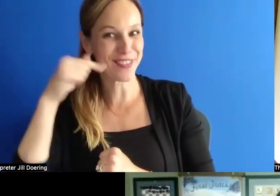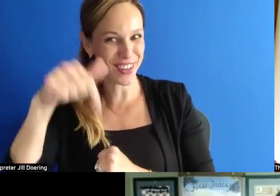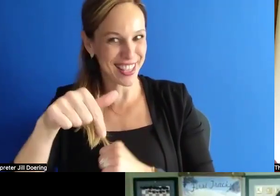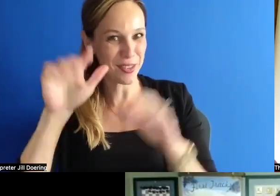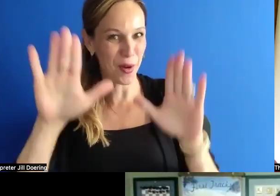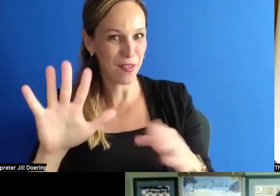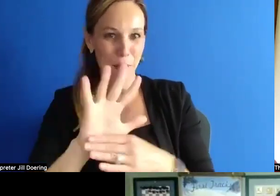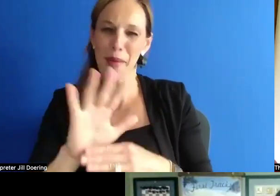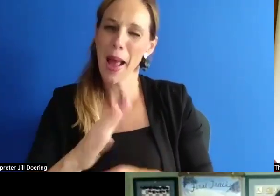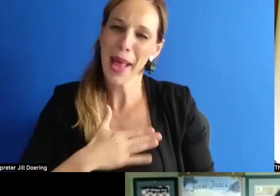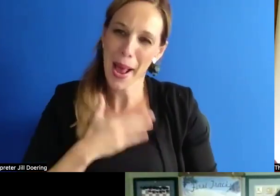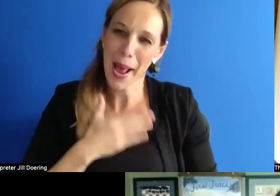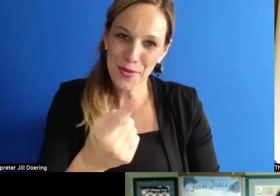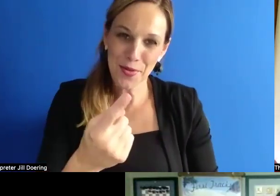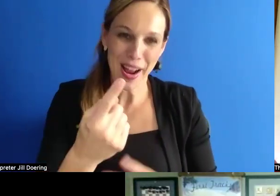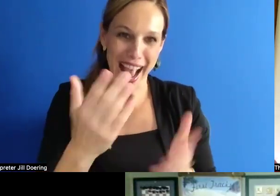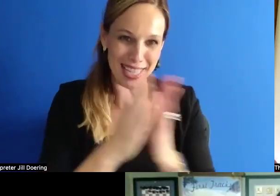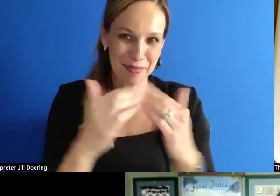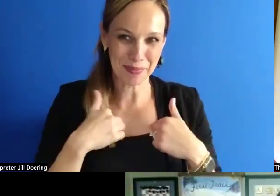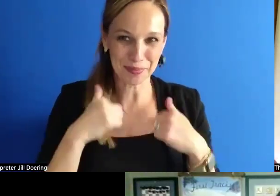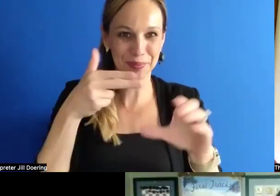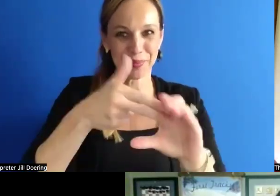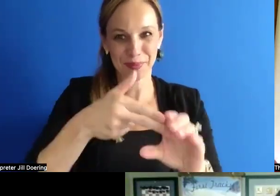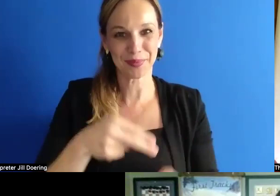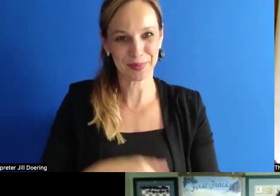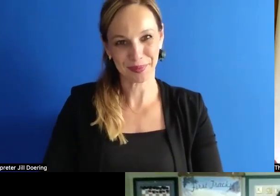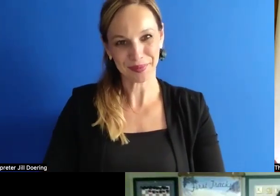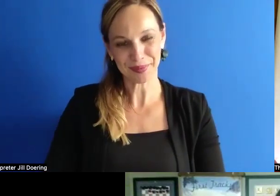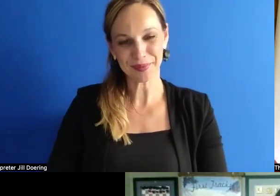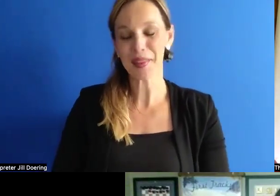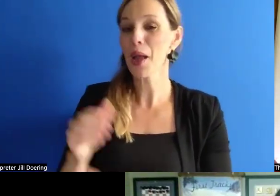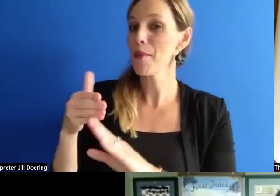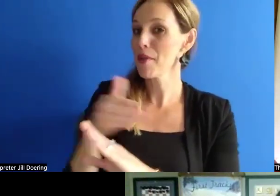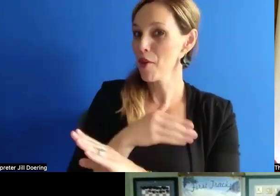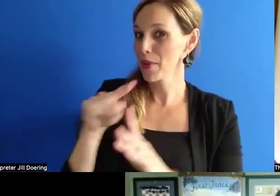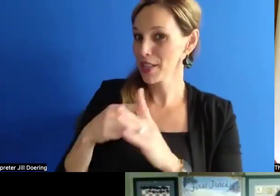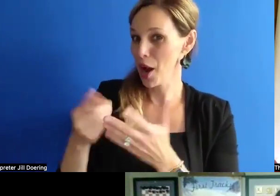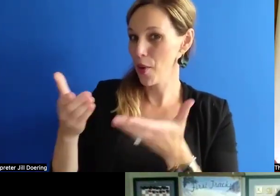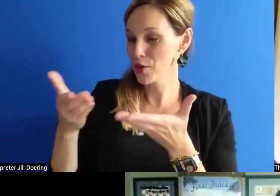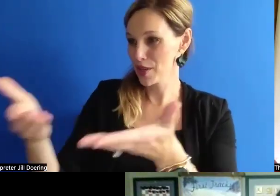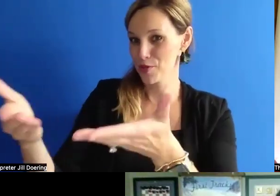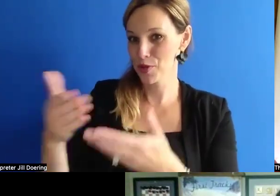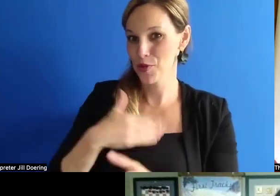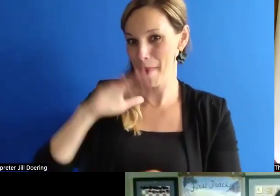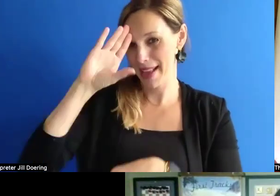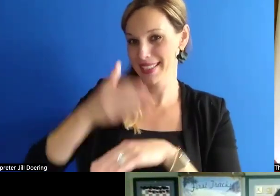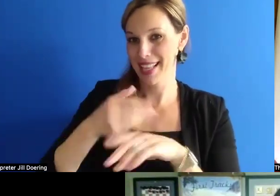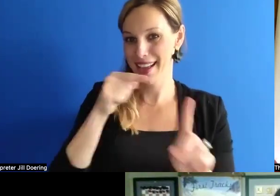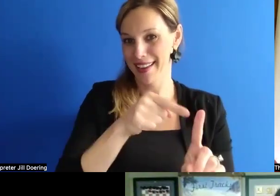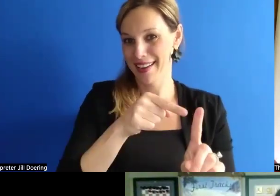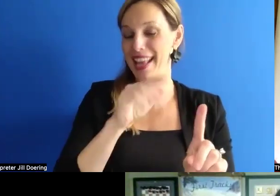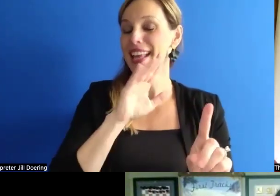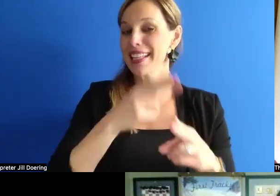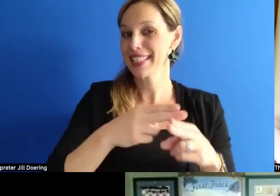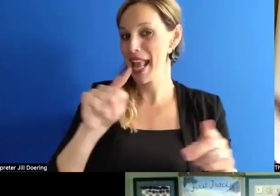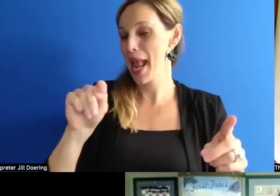you had me. So thank you. For sure. Before we start, I want to introduce you to my son, who's also Taylor.